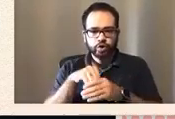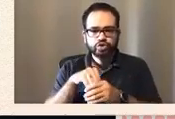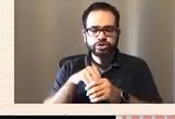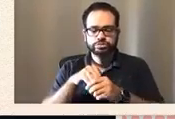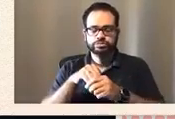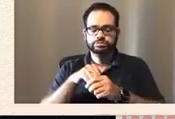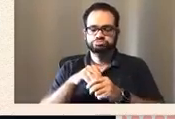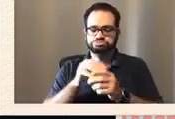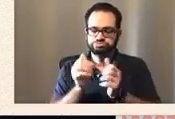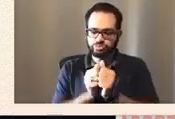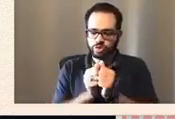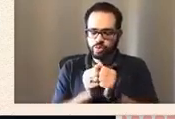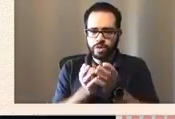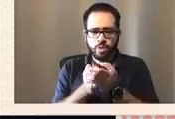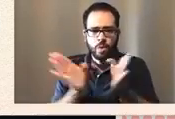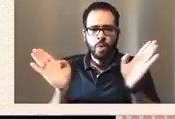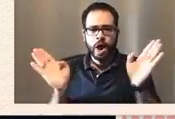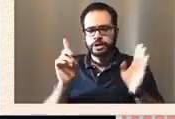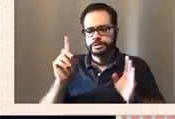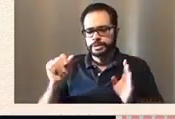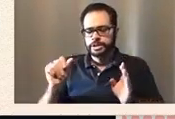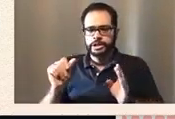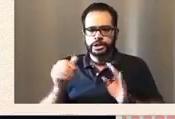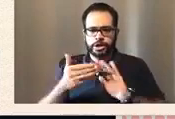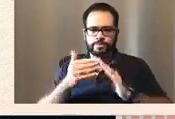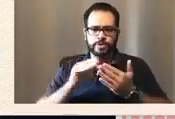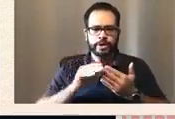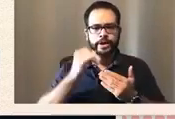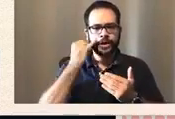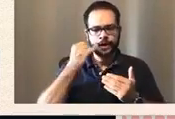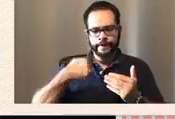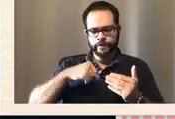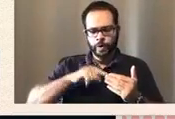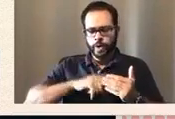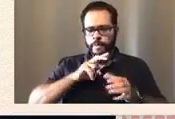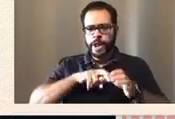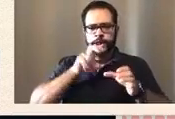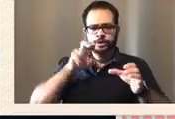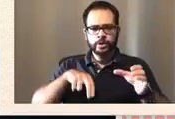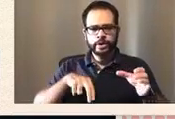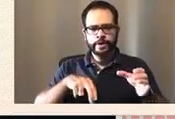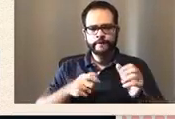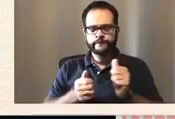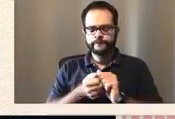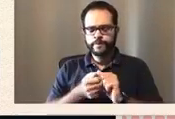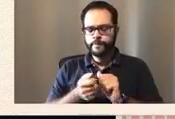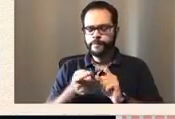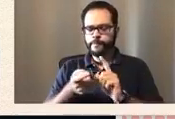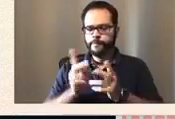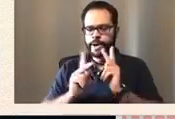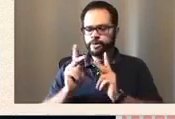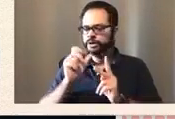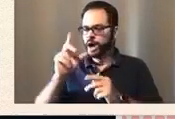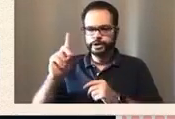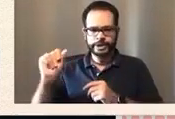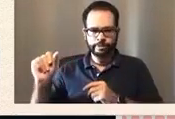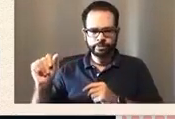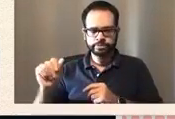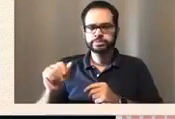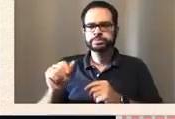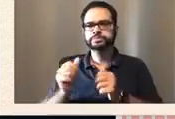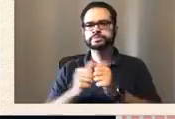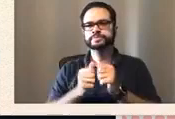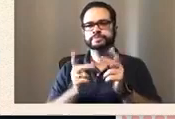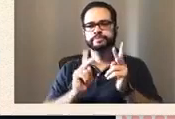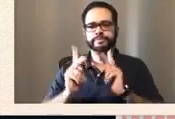wider disability community if we're being excluded by people who are non-disabled, by people who just don't want